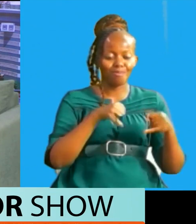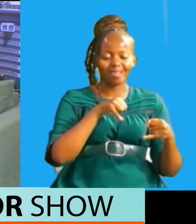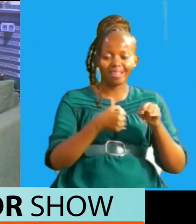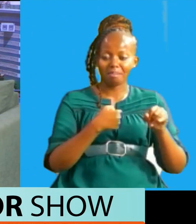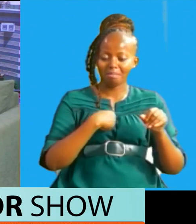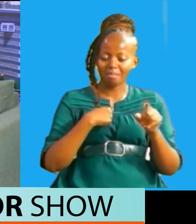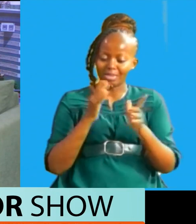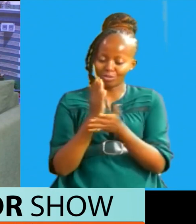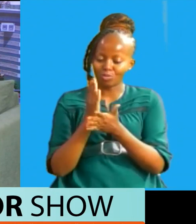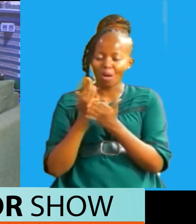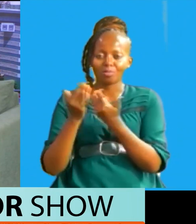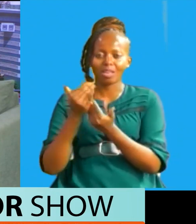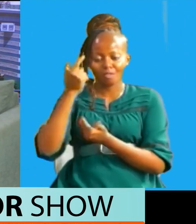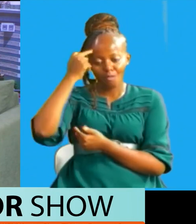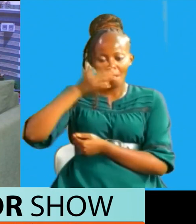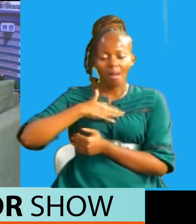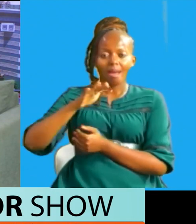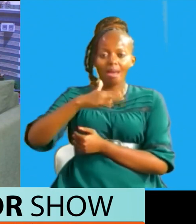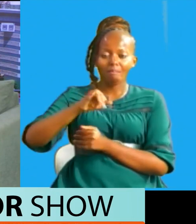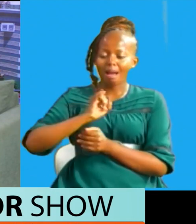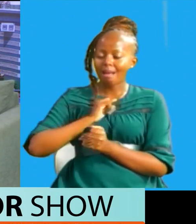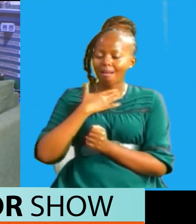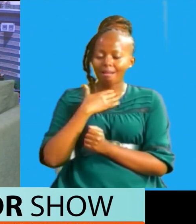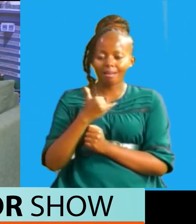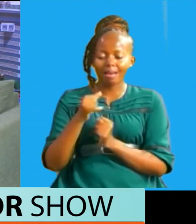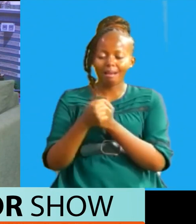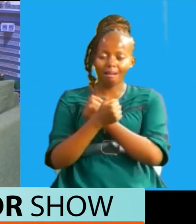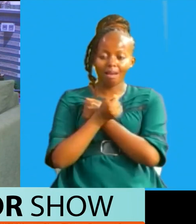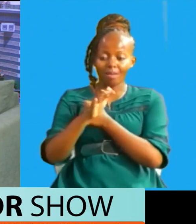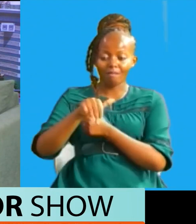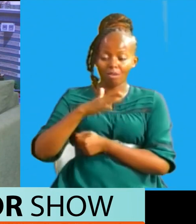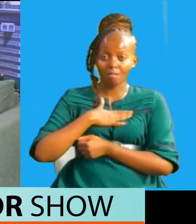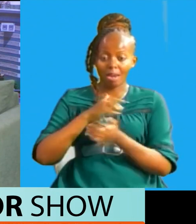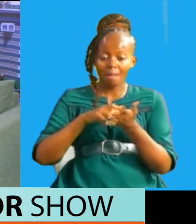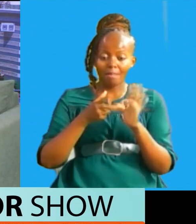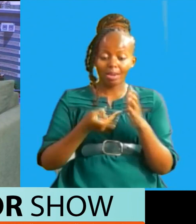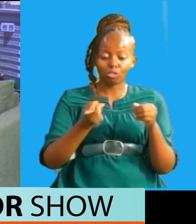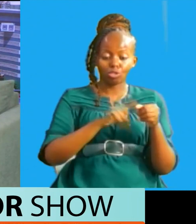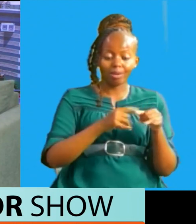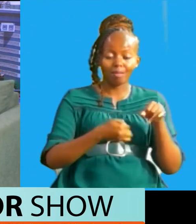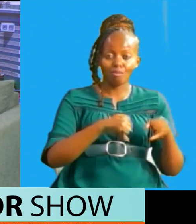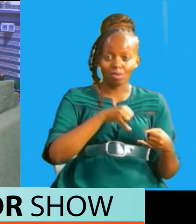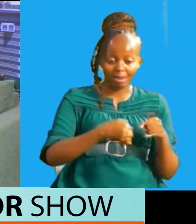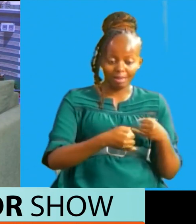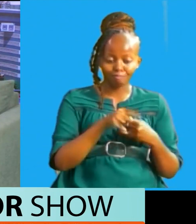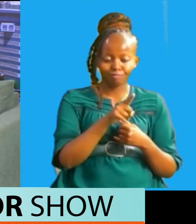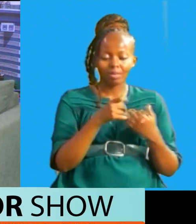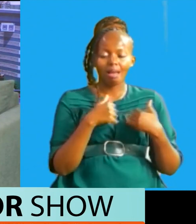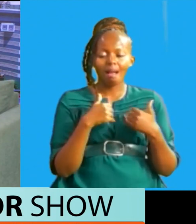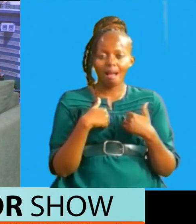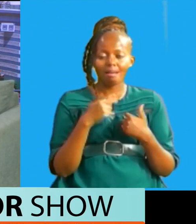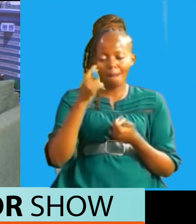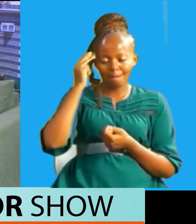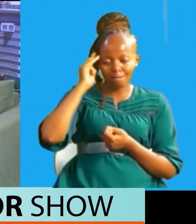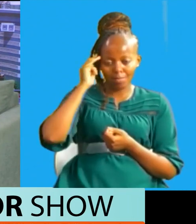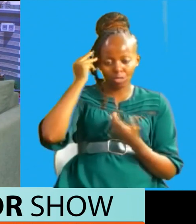an environmentalist. I really, really love the environment. So coming into the pageant, and the pageant had the theme of mental